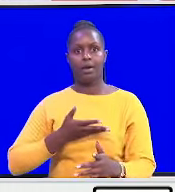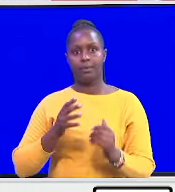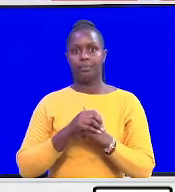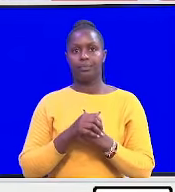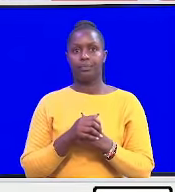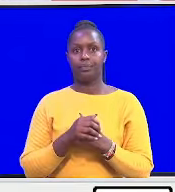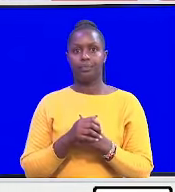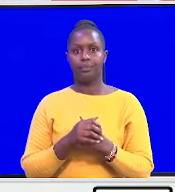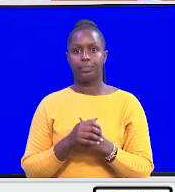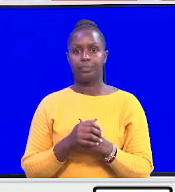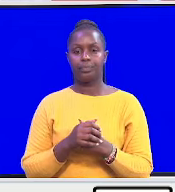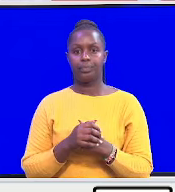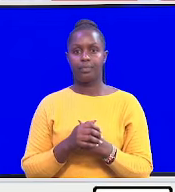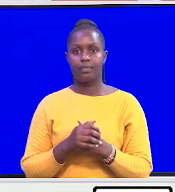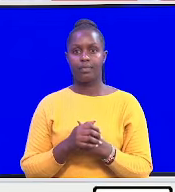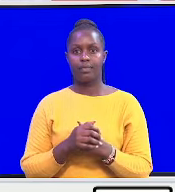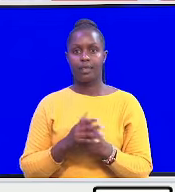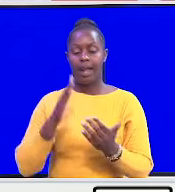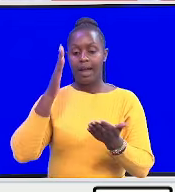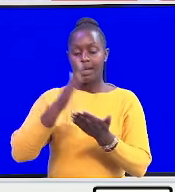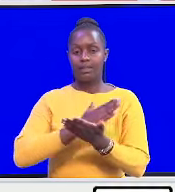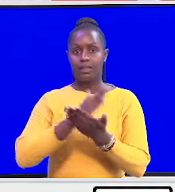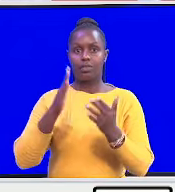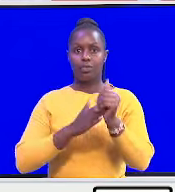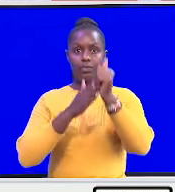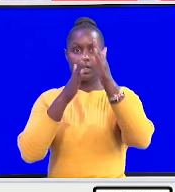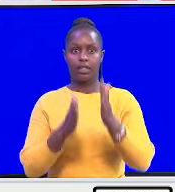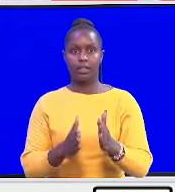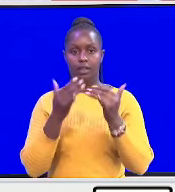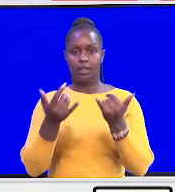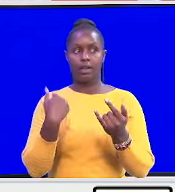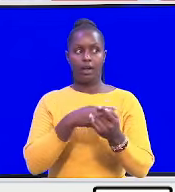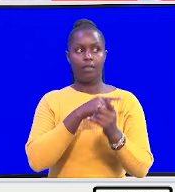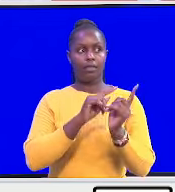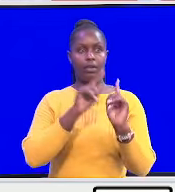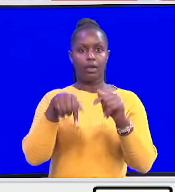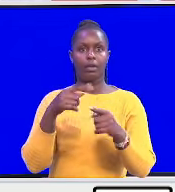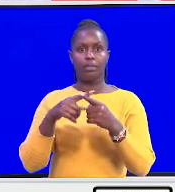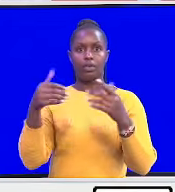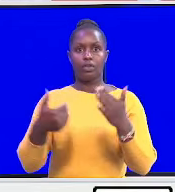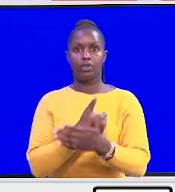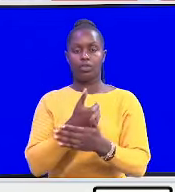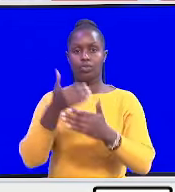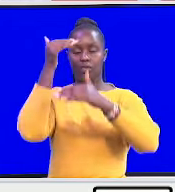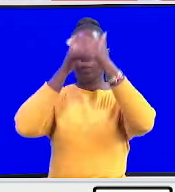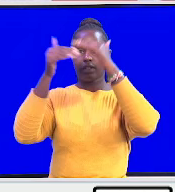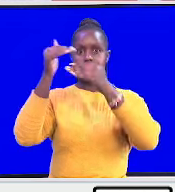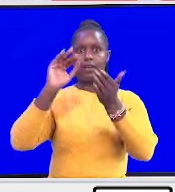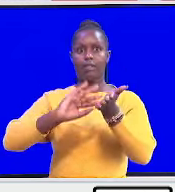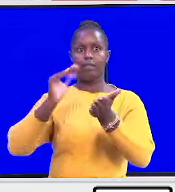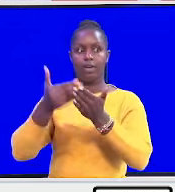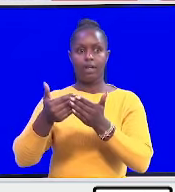do that. Now, a section of leaders have come out to castigate the new university funding